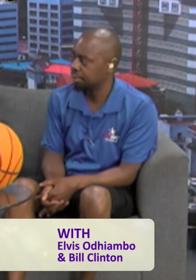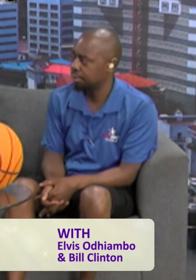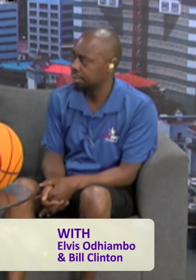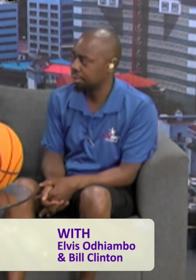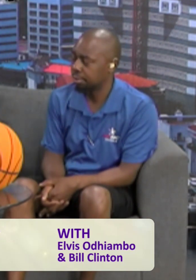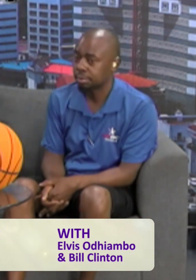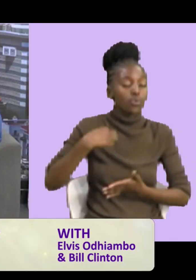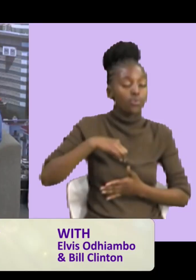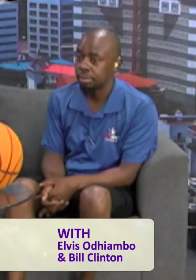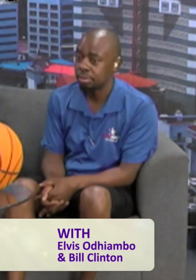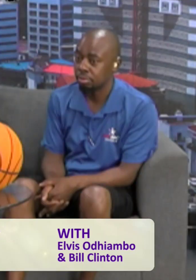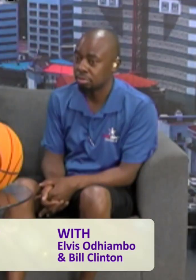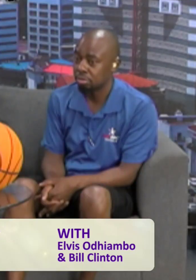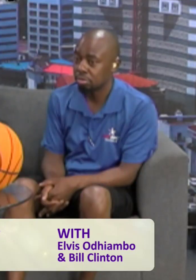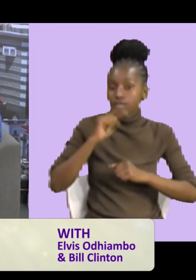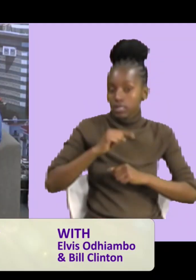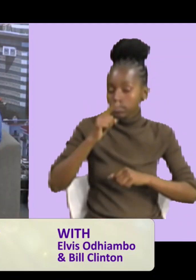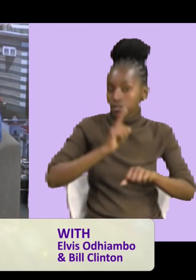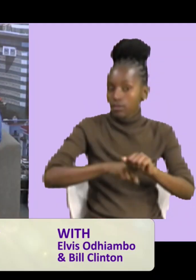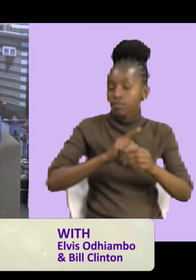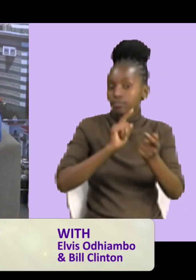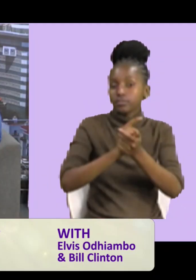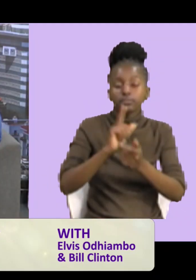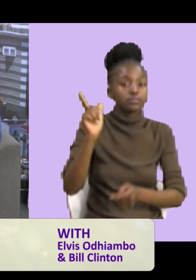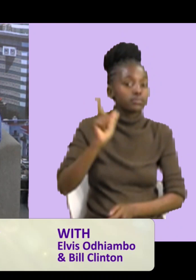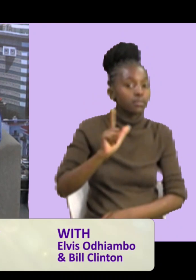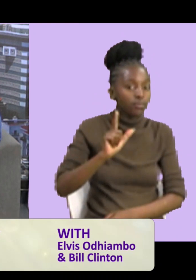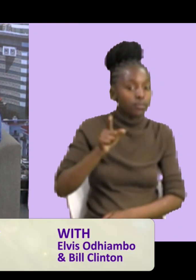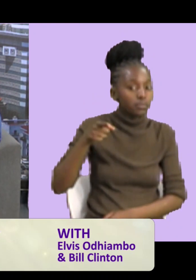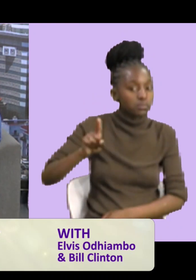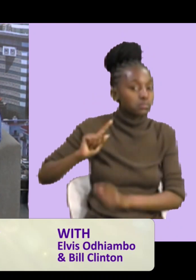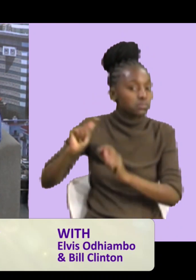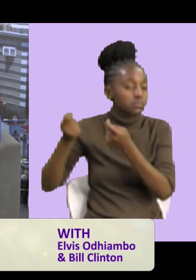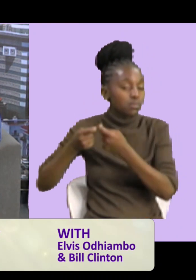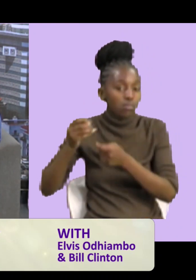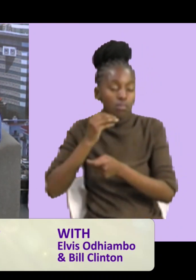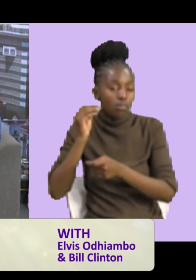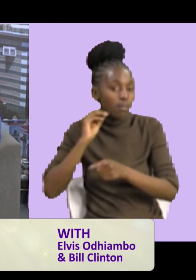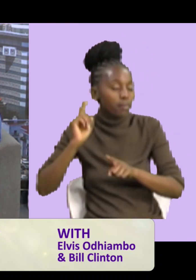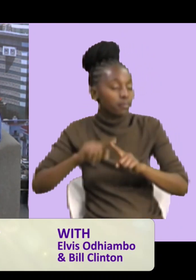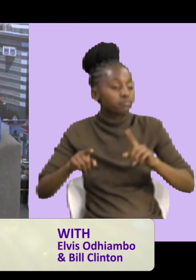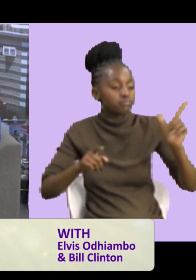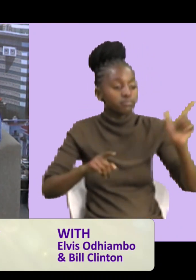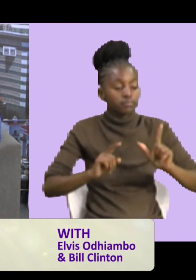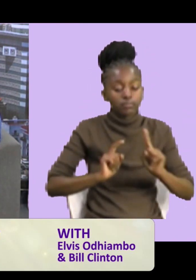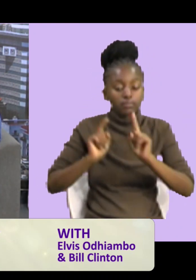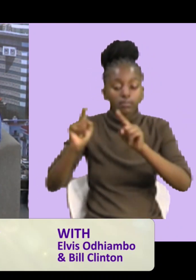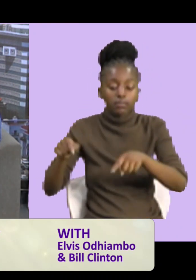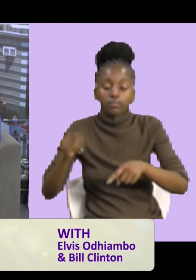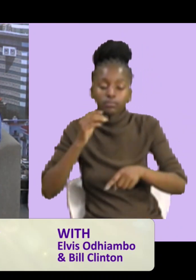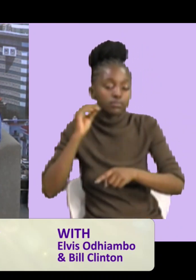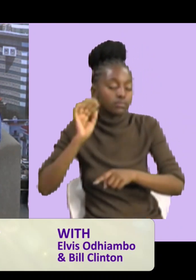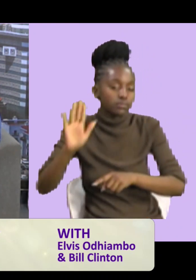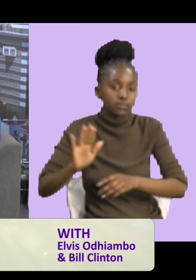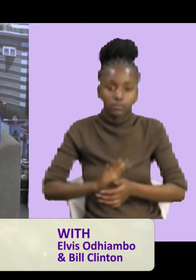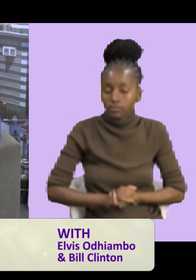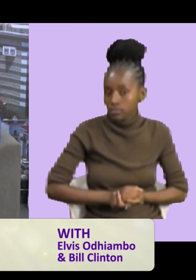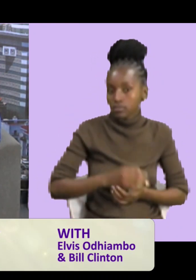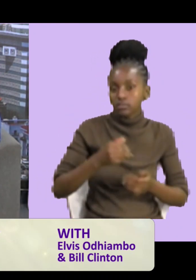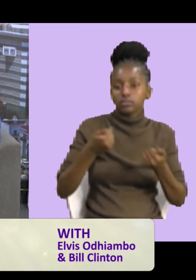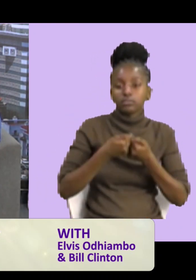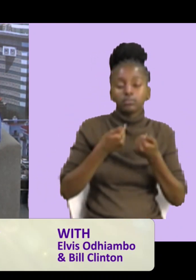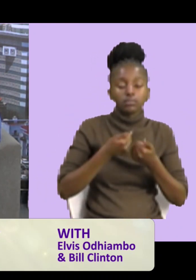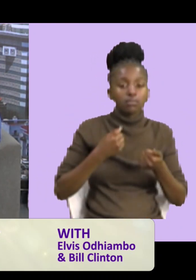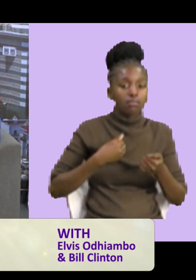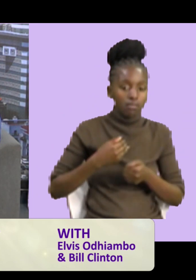when they play against Liverpool. Of course, they'll be at home against Liverpool, but then again, after that, we have the Champions League, where many are saying,